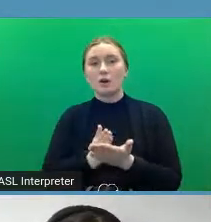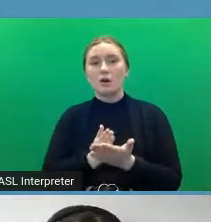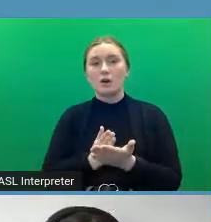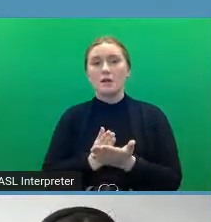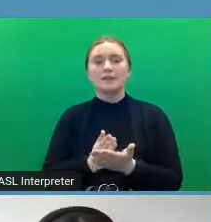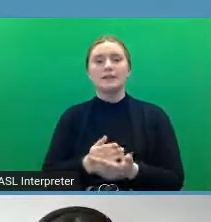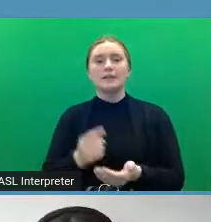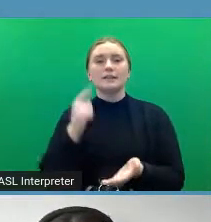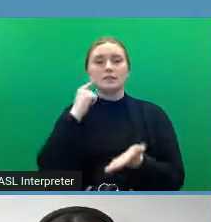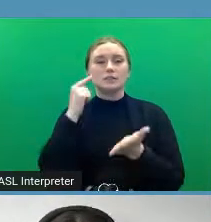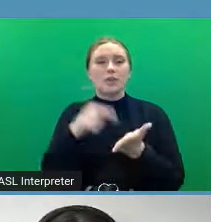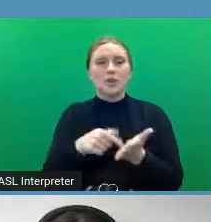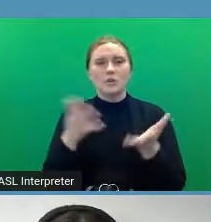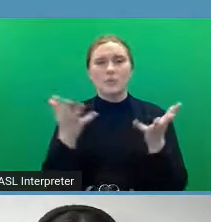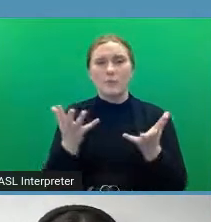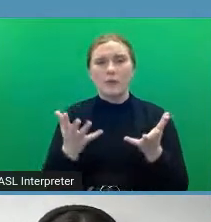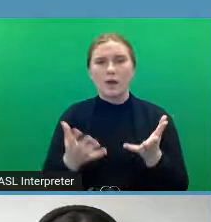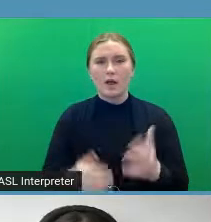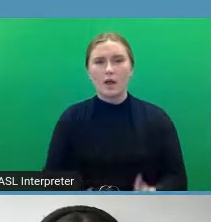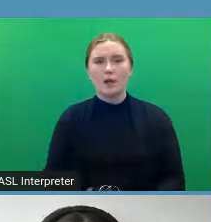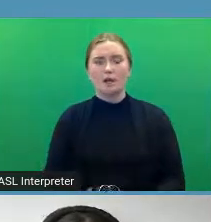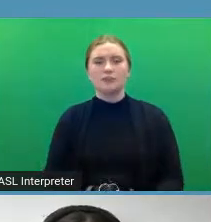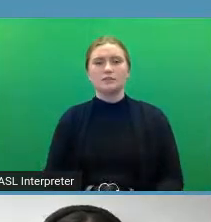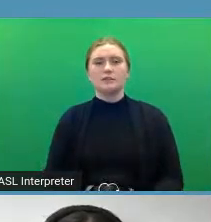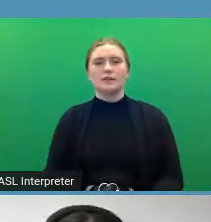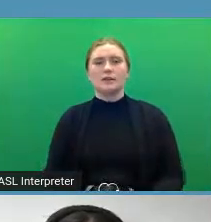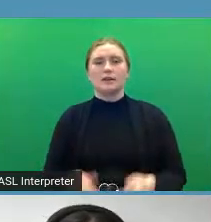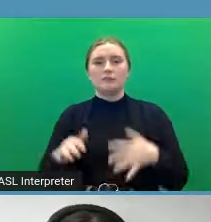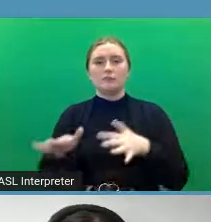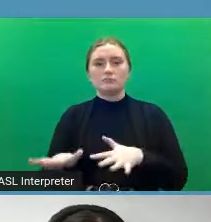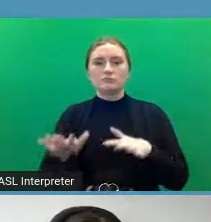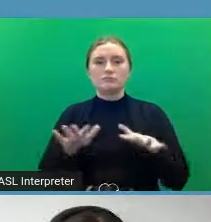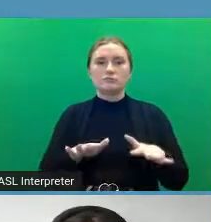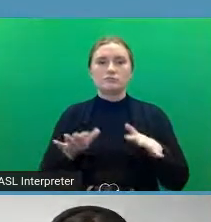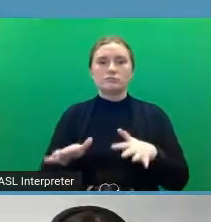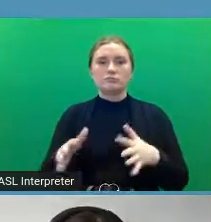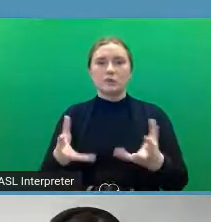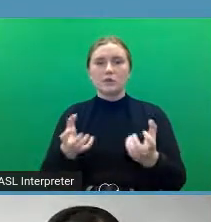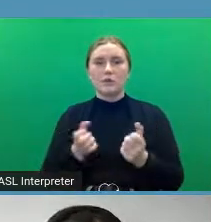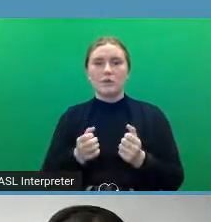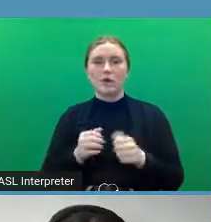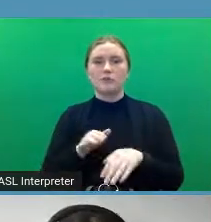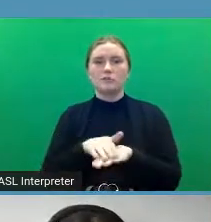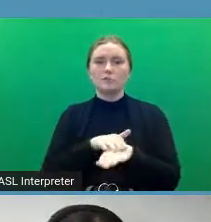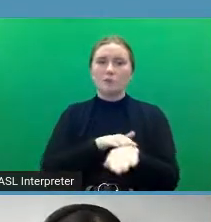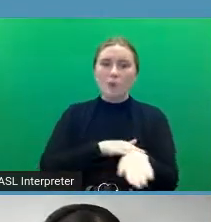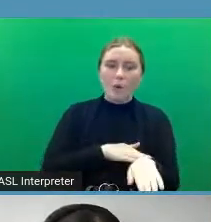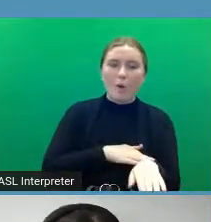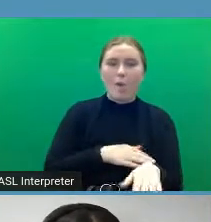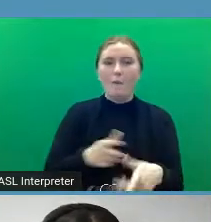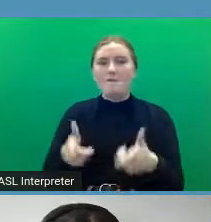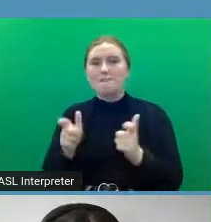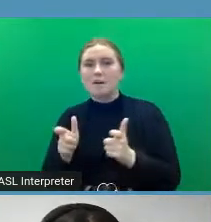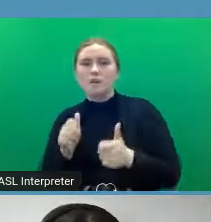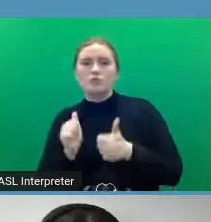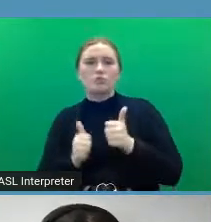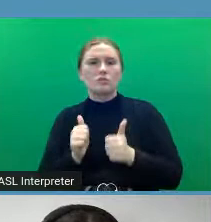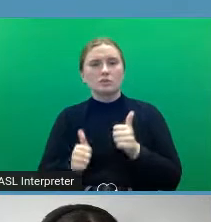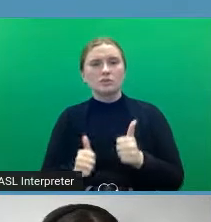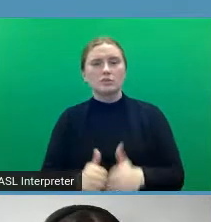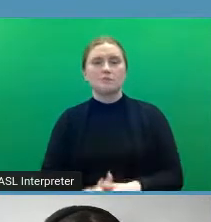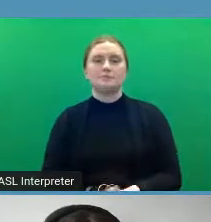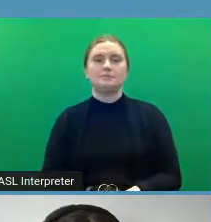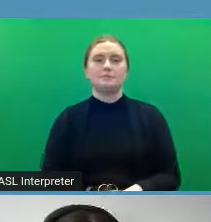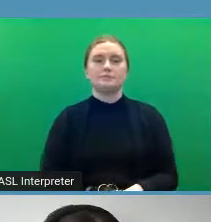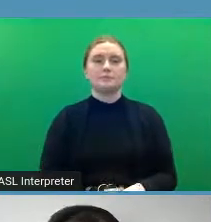and what kinds of pacing do we need to adjust? As Corey pointed out to me, having to account for the